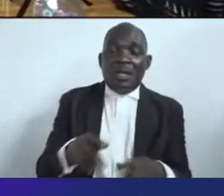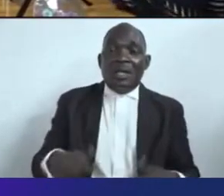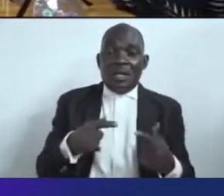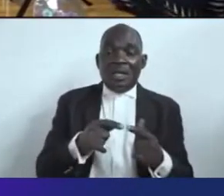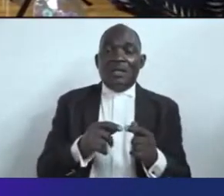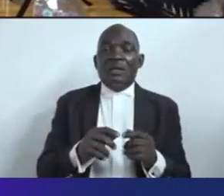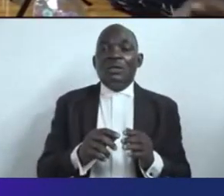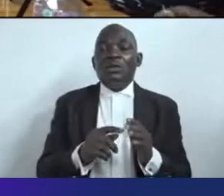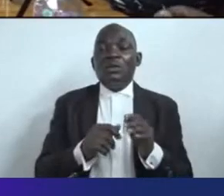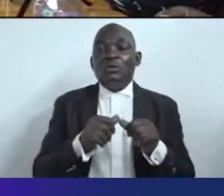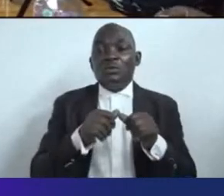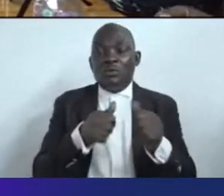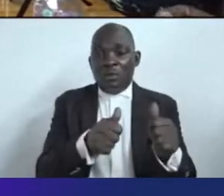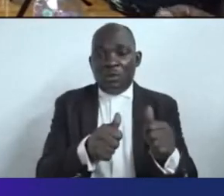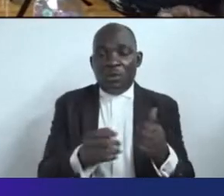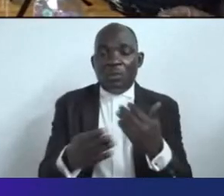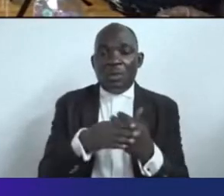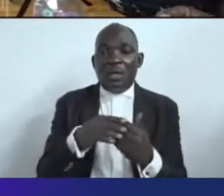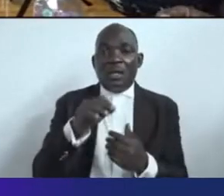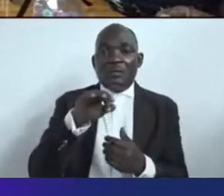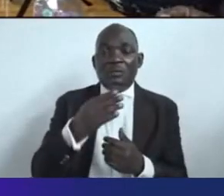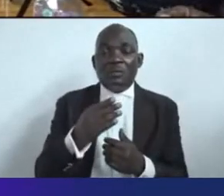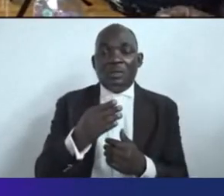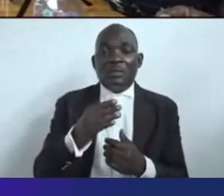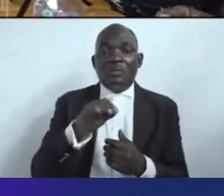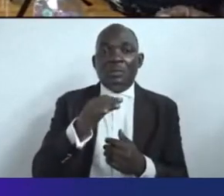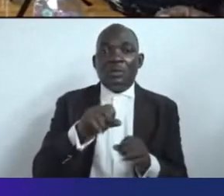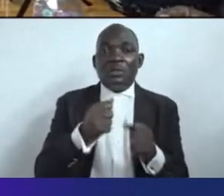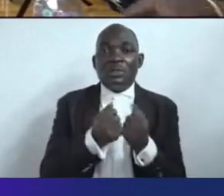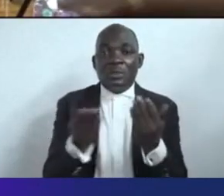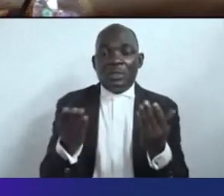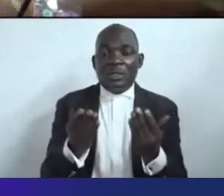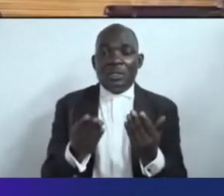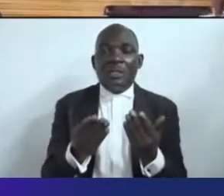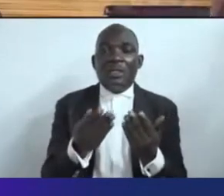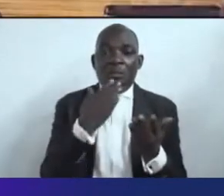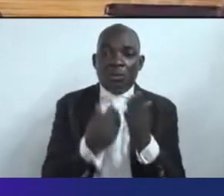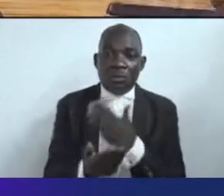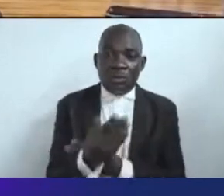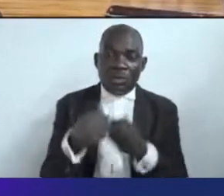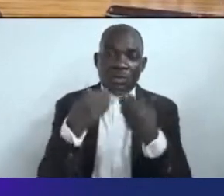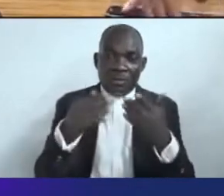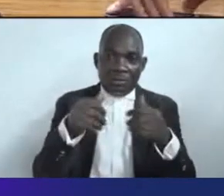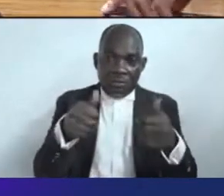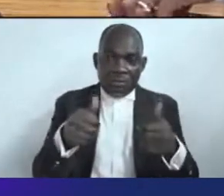media channels and our website. God willing, we will meet soon. Have a blessed morning. Thank you.